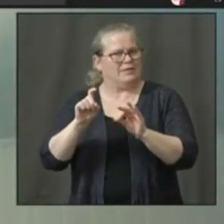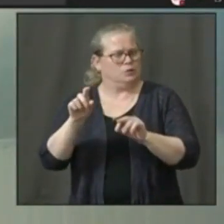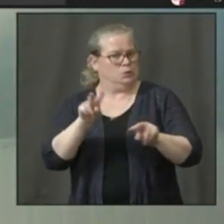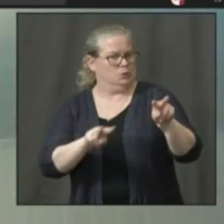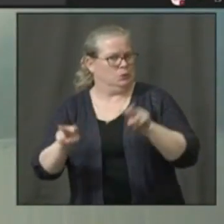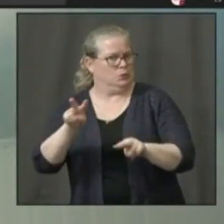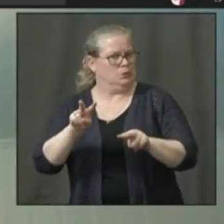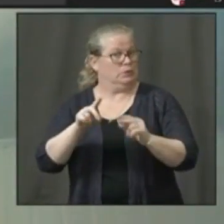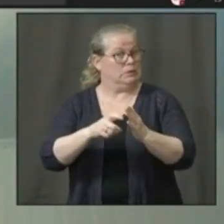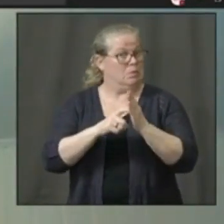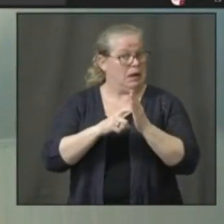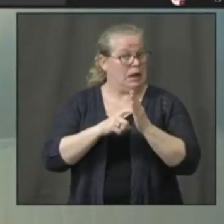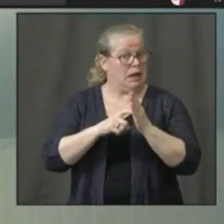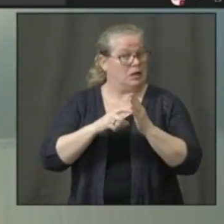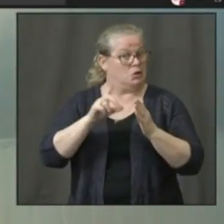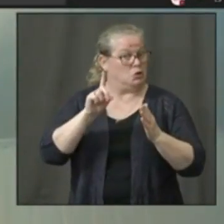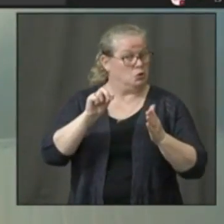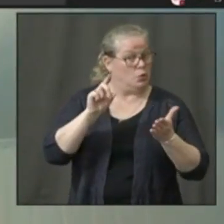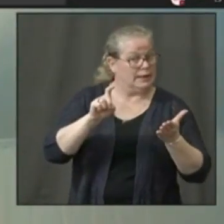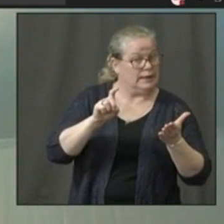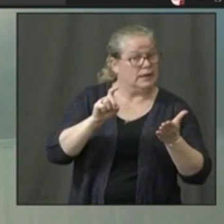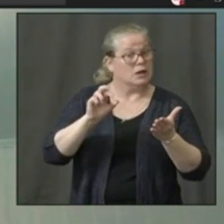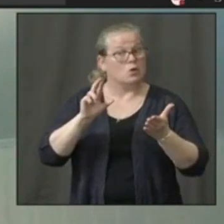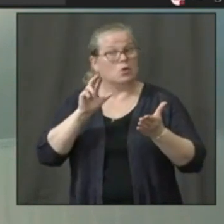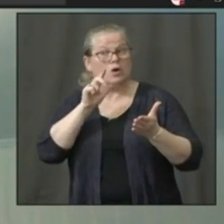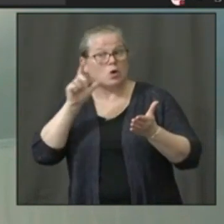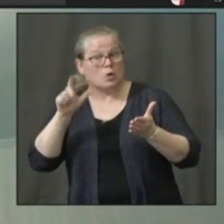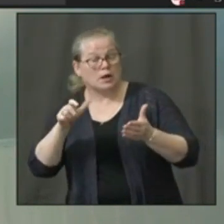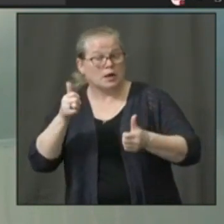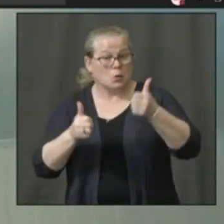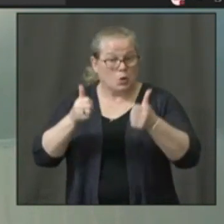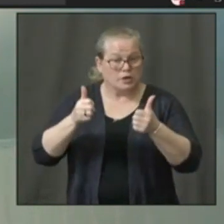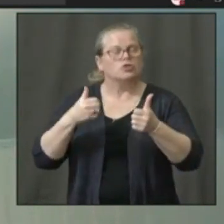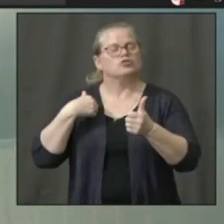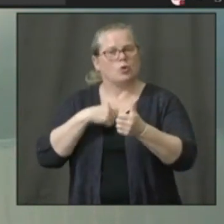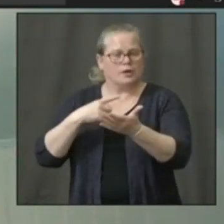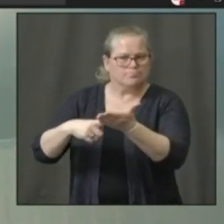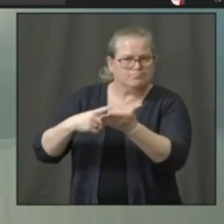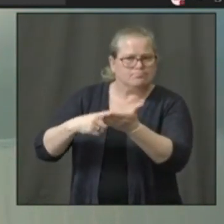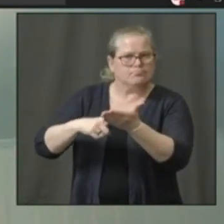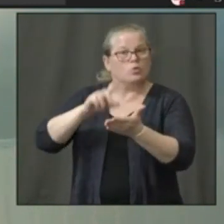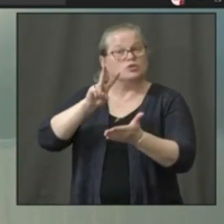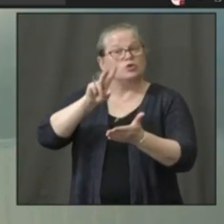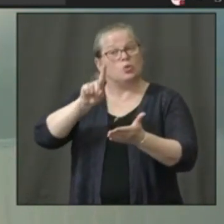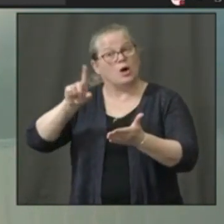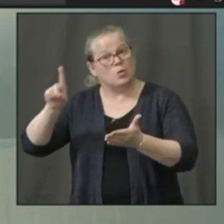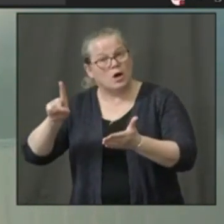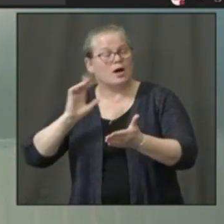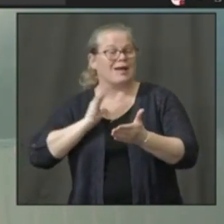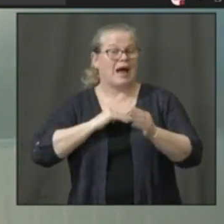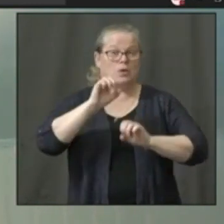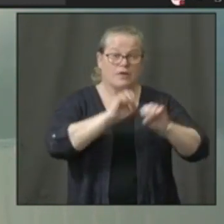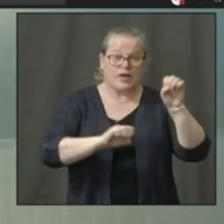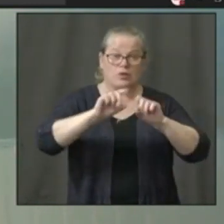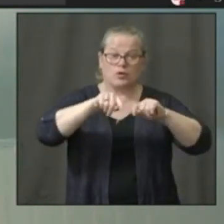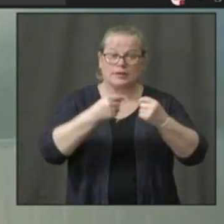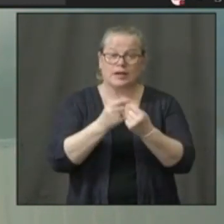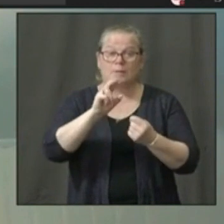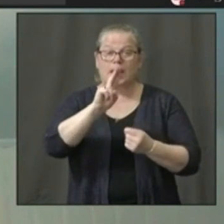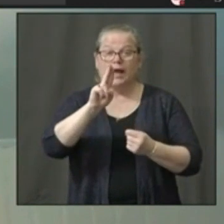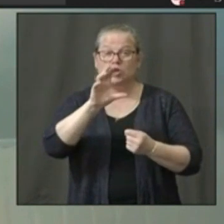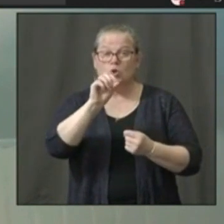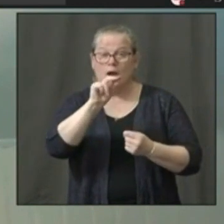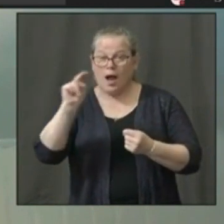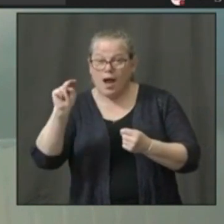at OEC, working in concert with 211 Childcare and some of our evaluation team at UConn, we are constantly monitoring demand